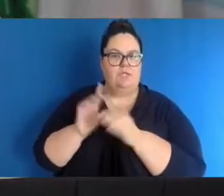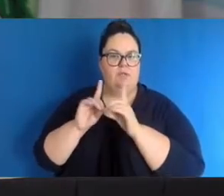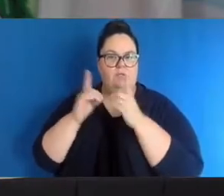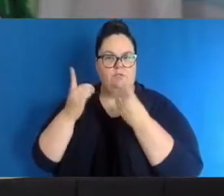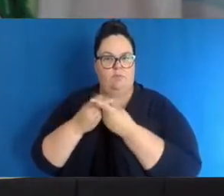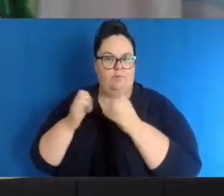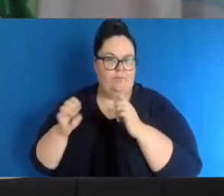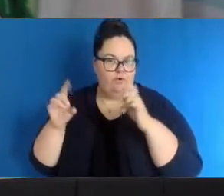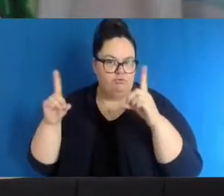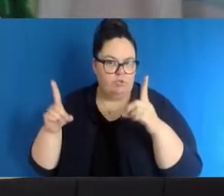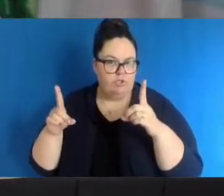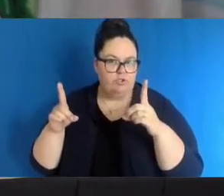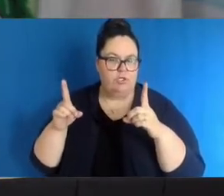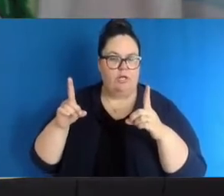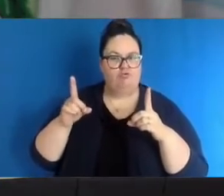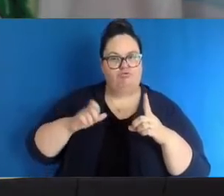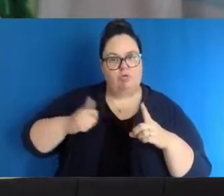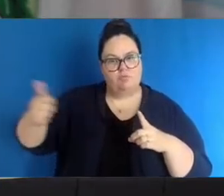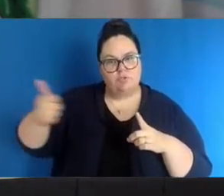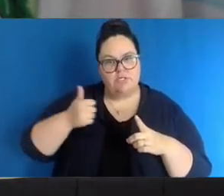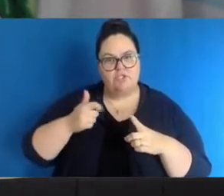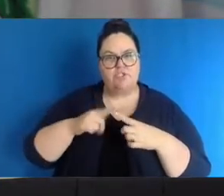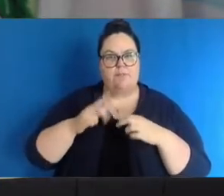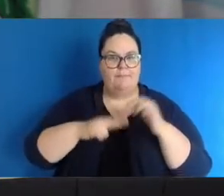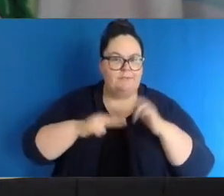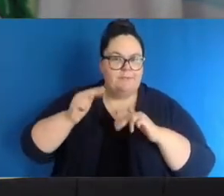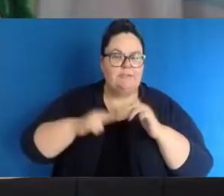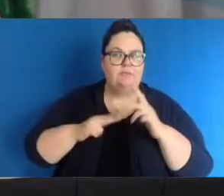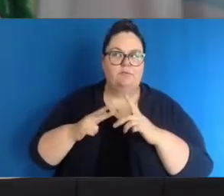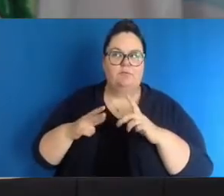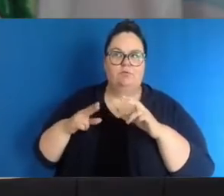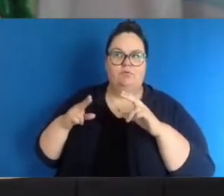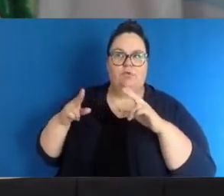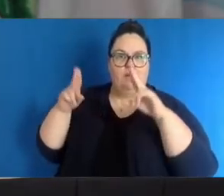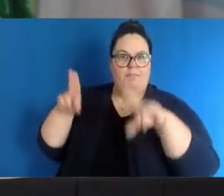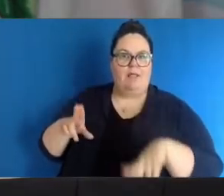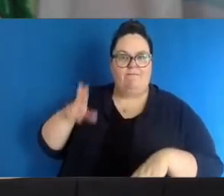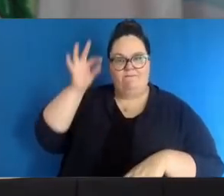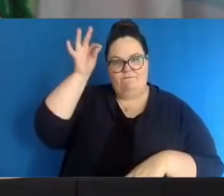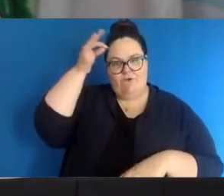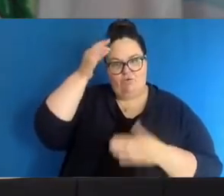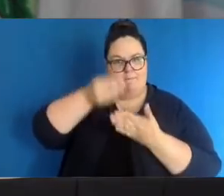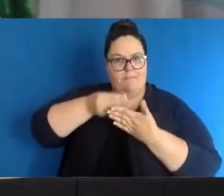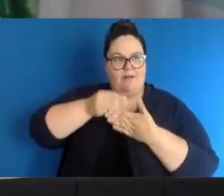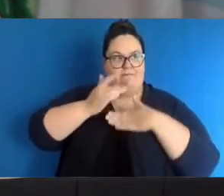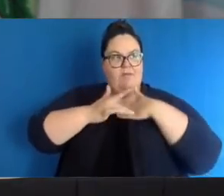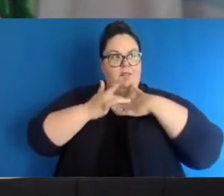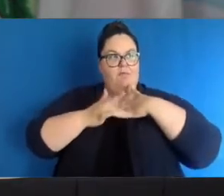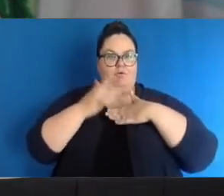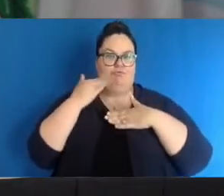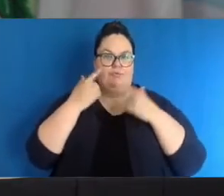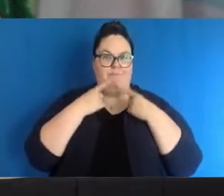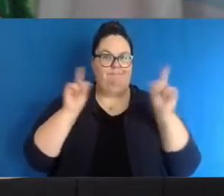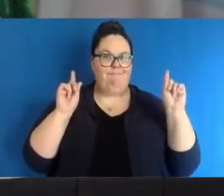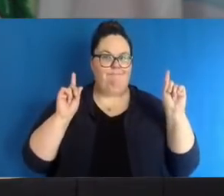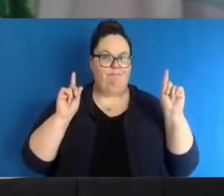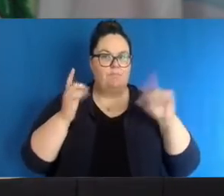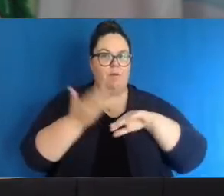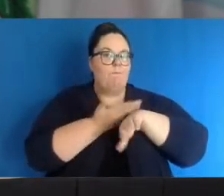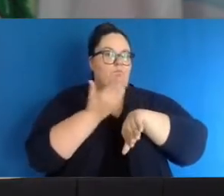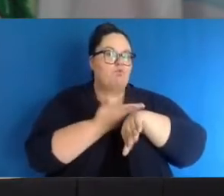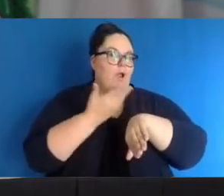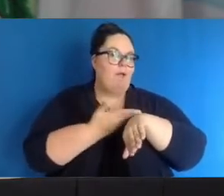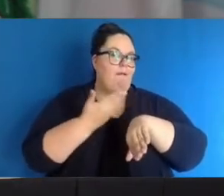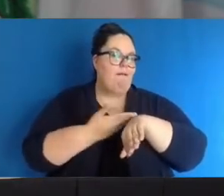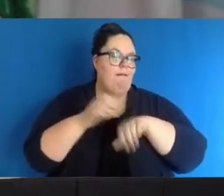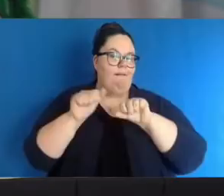of Transportation and Infrastructure to apply for the federal dollars that had recently been announced to upgrade some of our